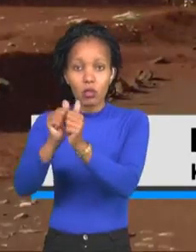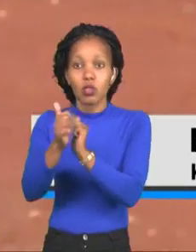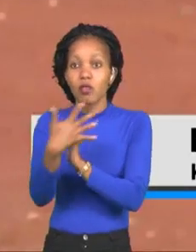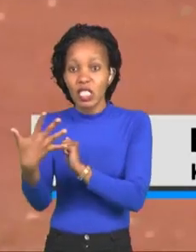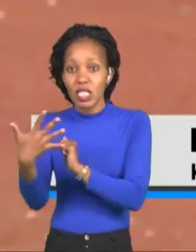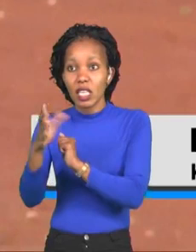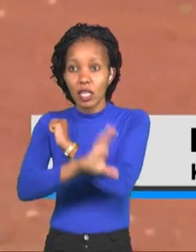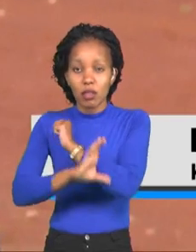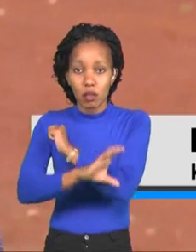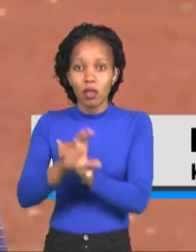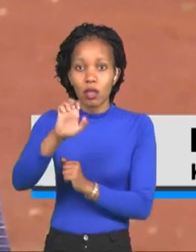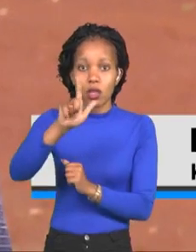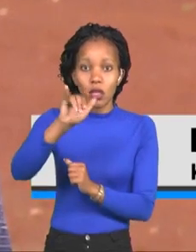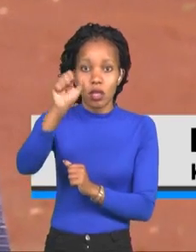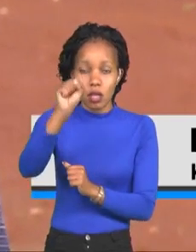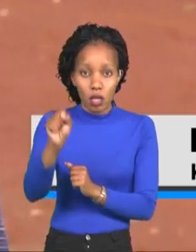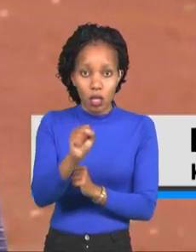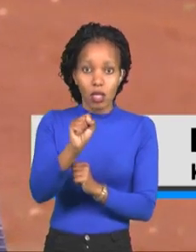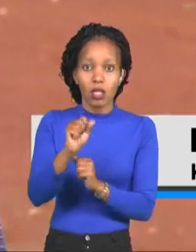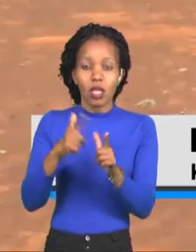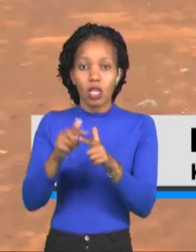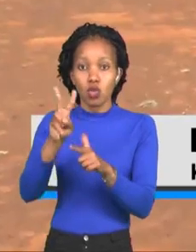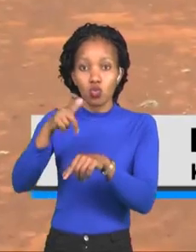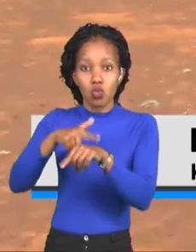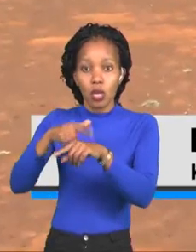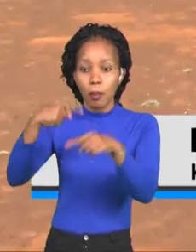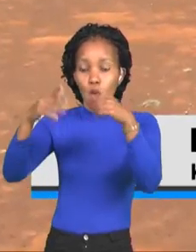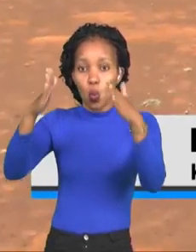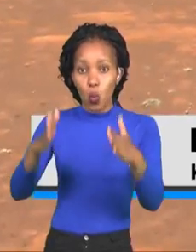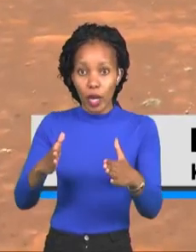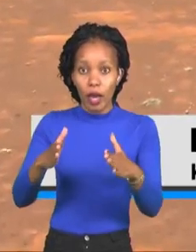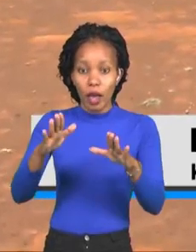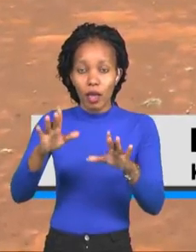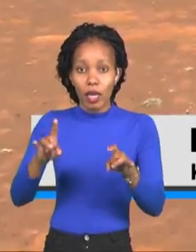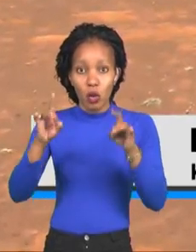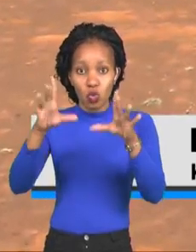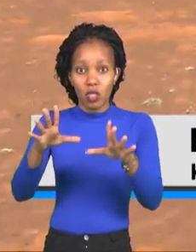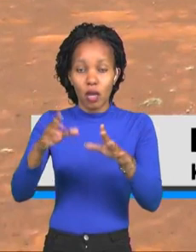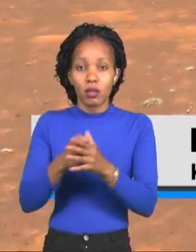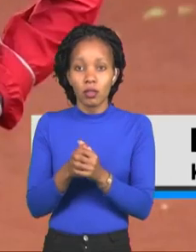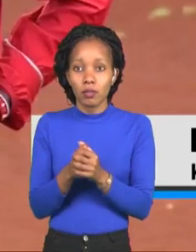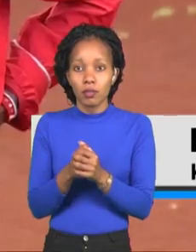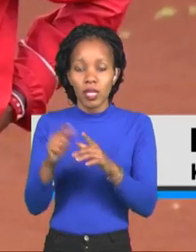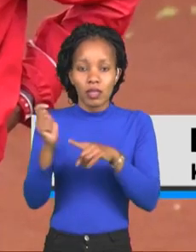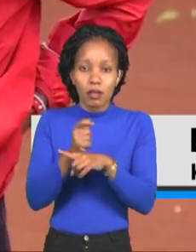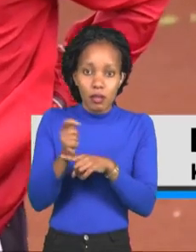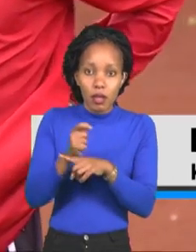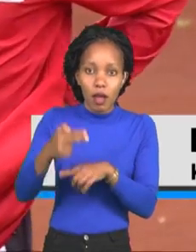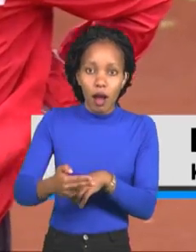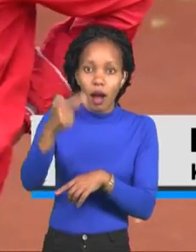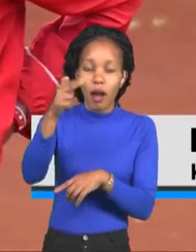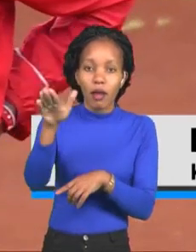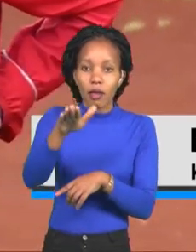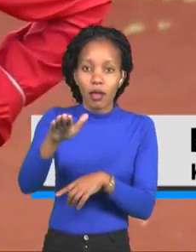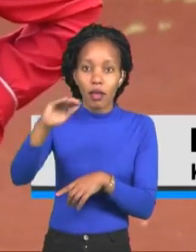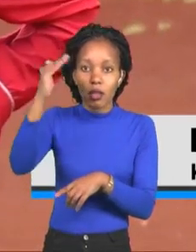country. Elias Kiptum Mahindi is a two-time winner of the Linz Marathon in Austria. He has been training in the high-altitude town